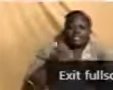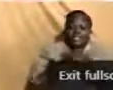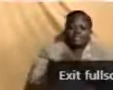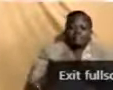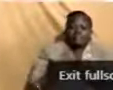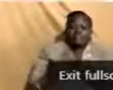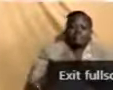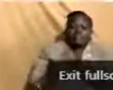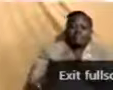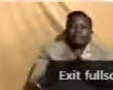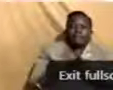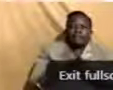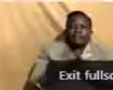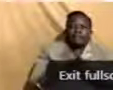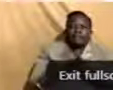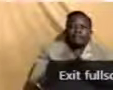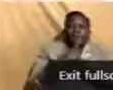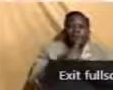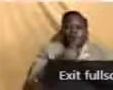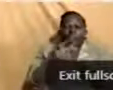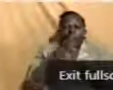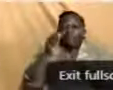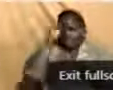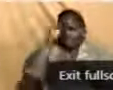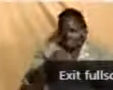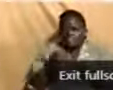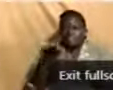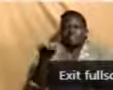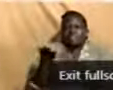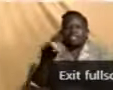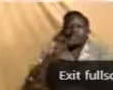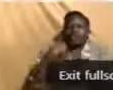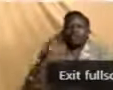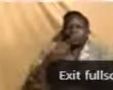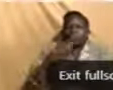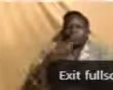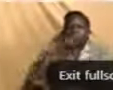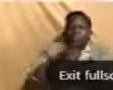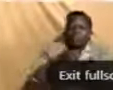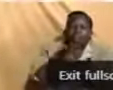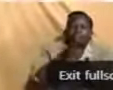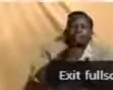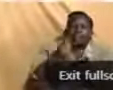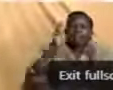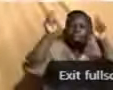Joel Ngugi or Justice George Odunga, who are involved with this matter at the High Court,